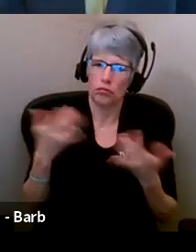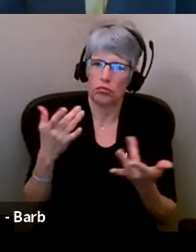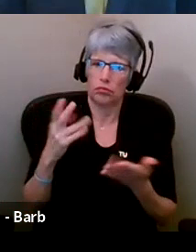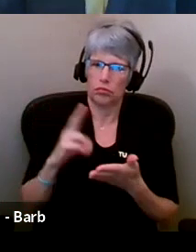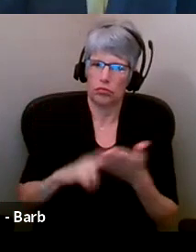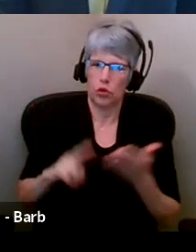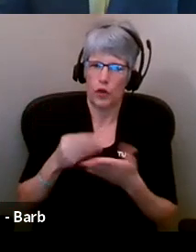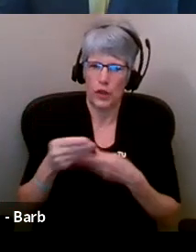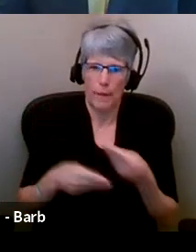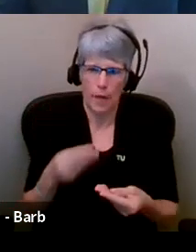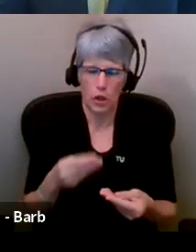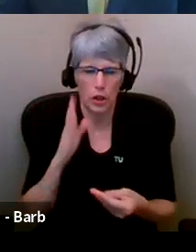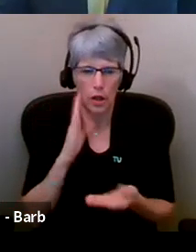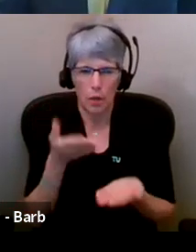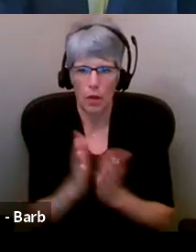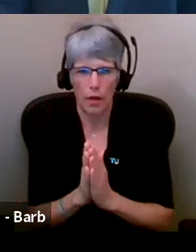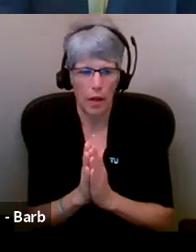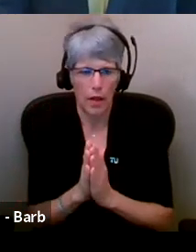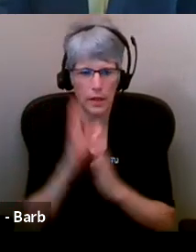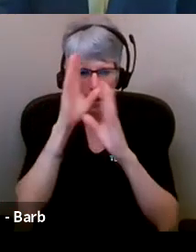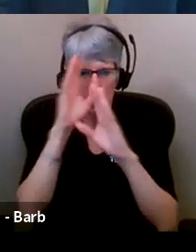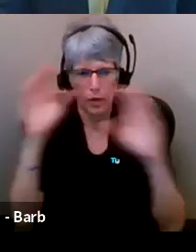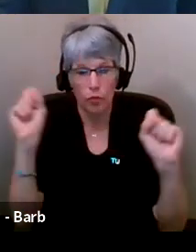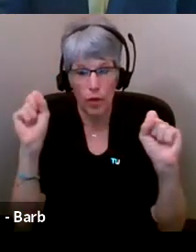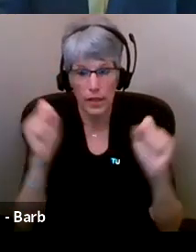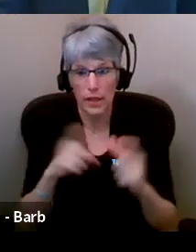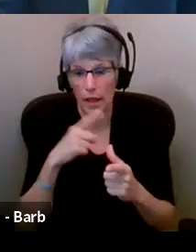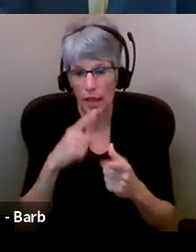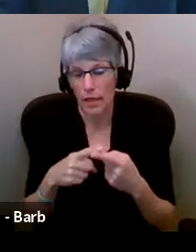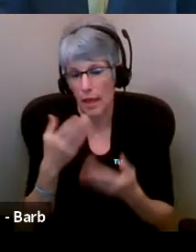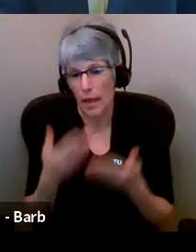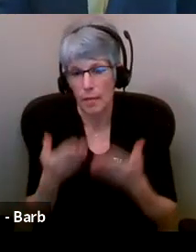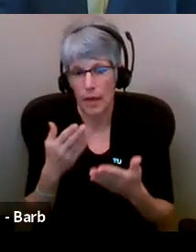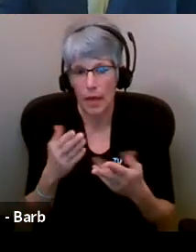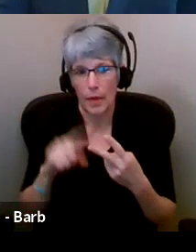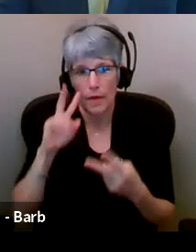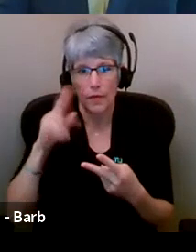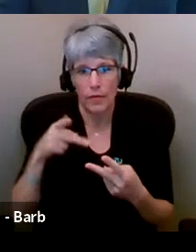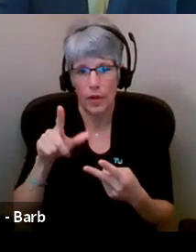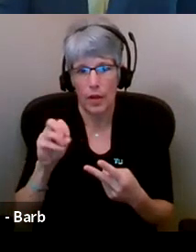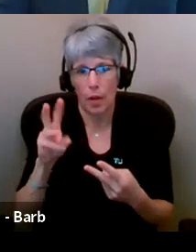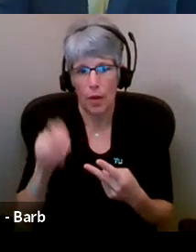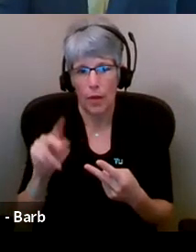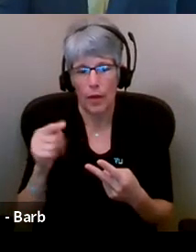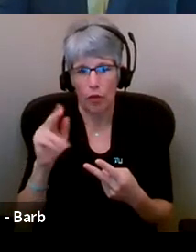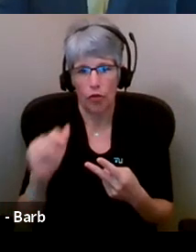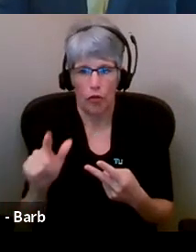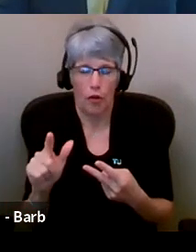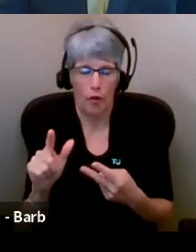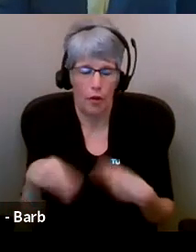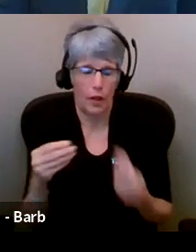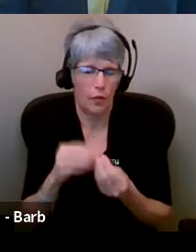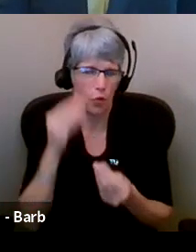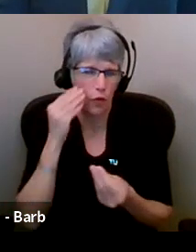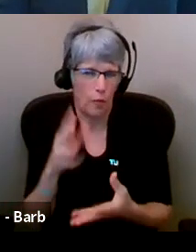university's budget? I will go to President Schatzel and possibly then to Vice President Lowenthal to provide some updates on where we